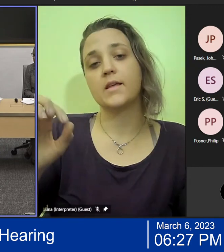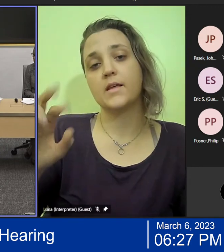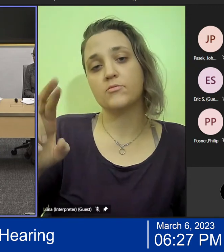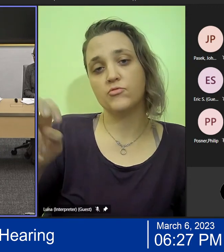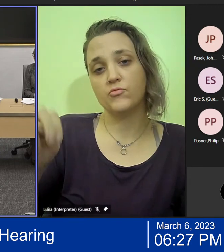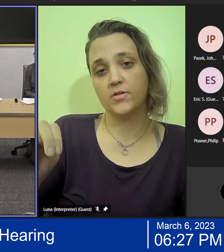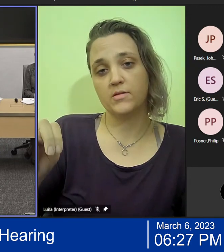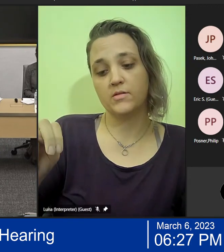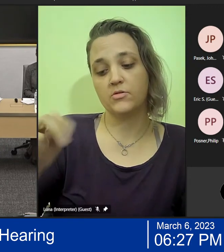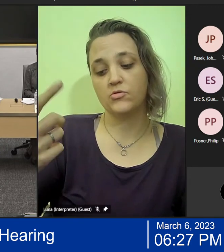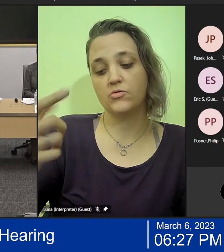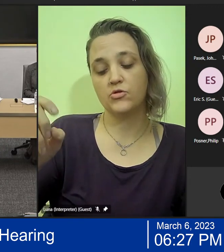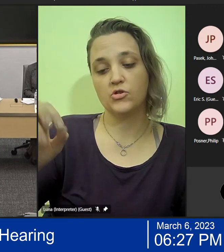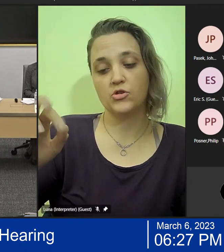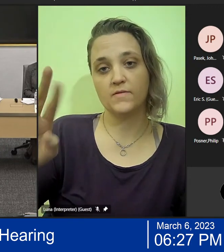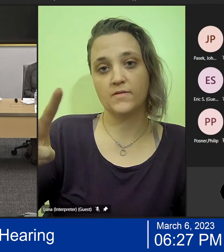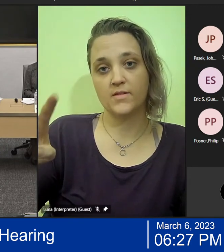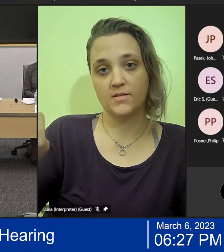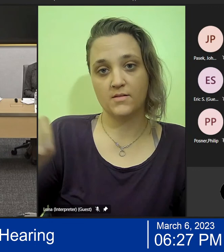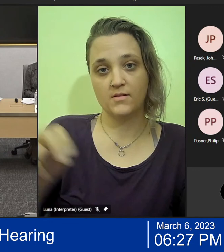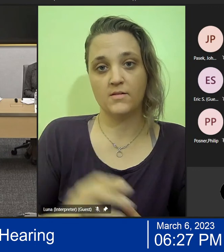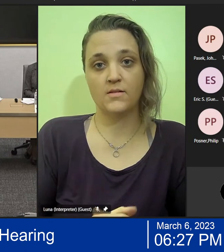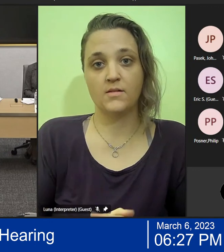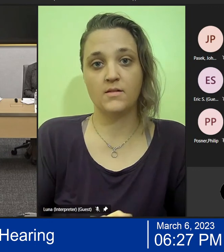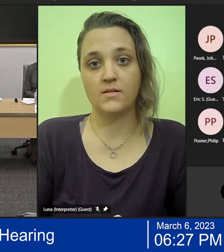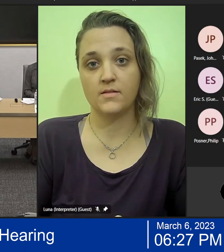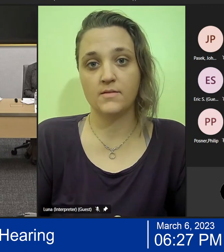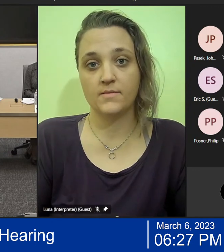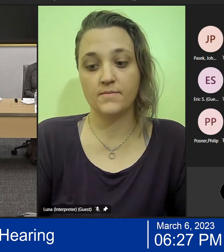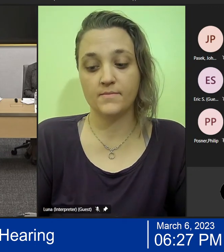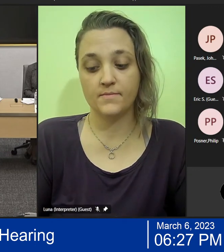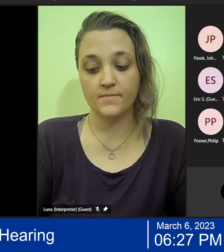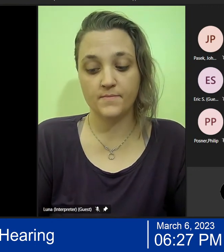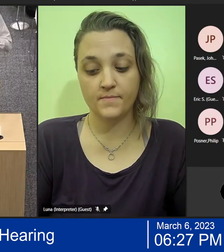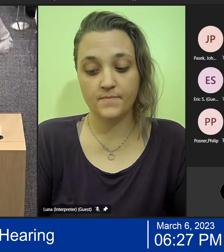okay he's not here Cameron girvin